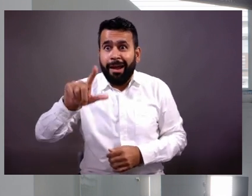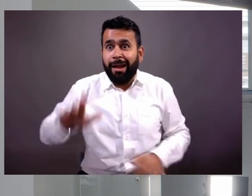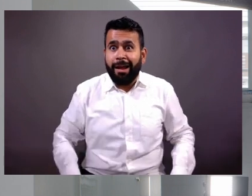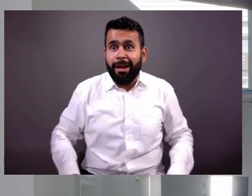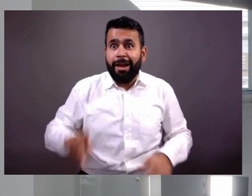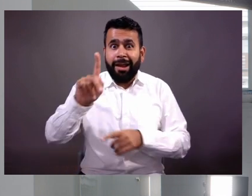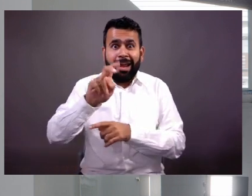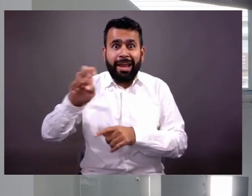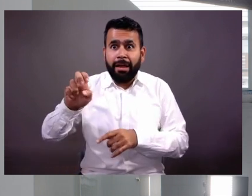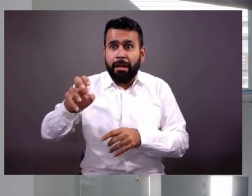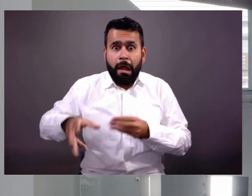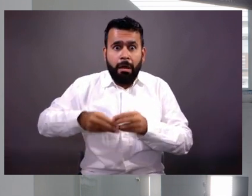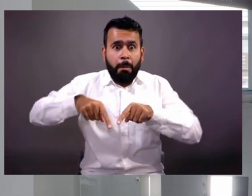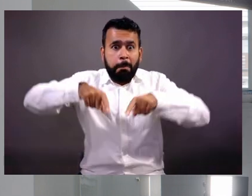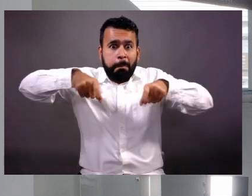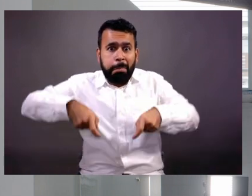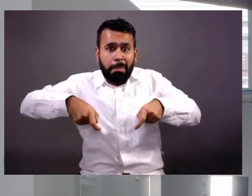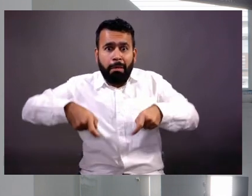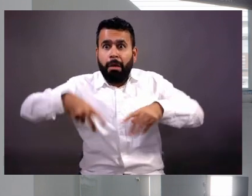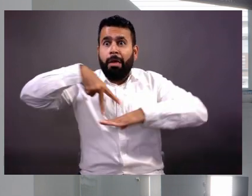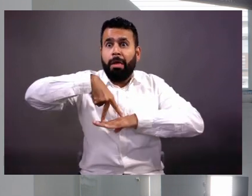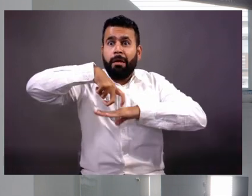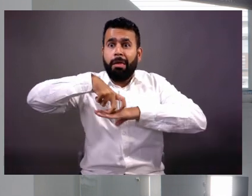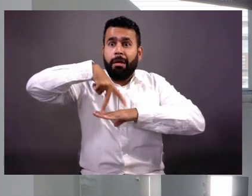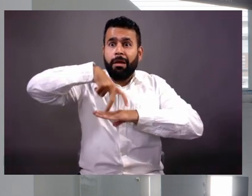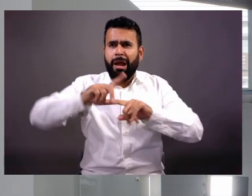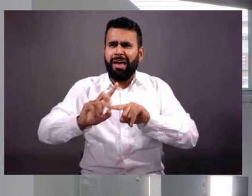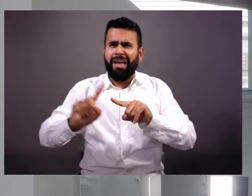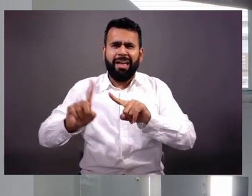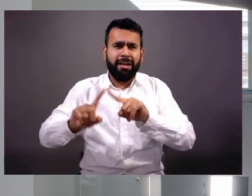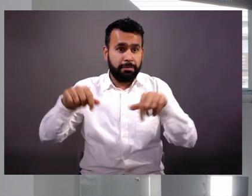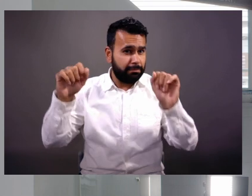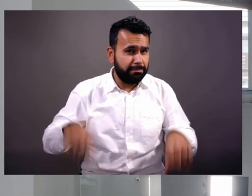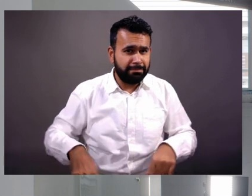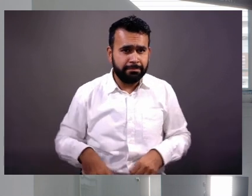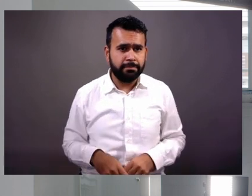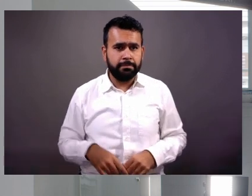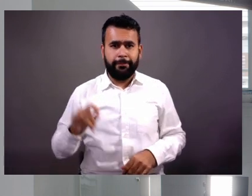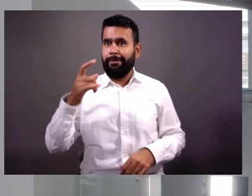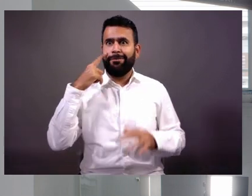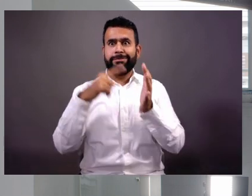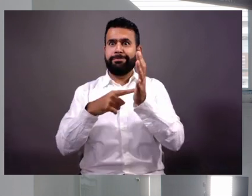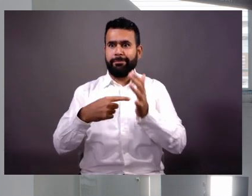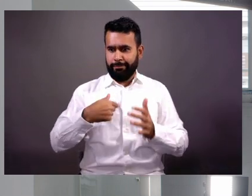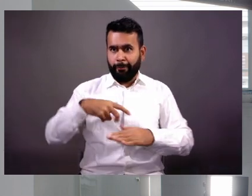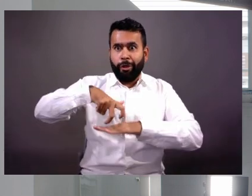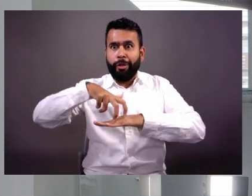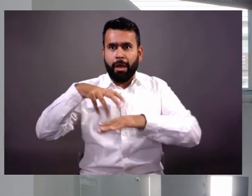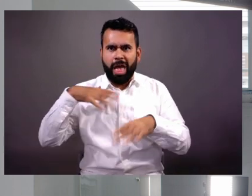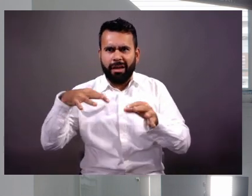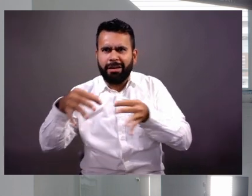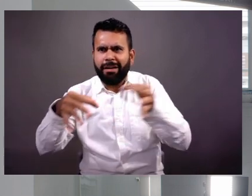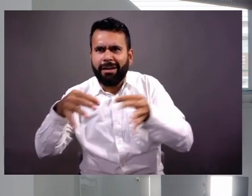You can add the knees out. Pro tip. Notice something different? My knees are doing something we